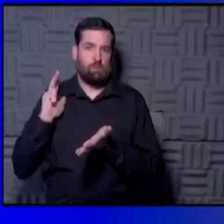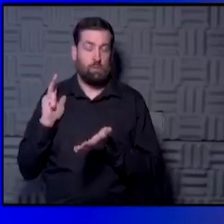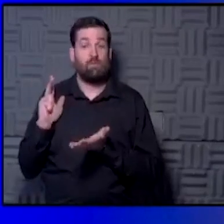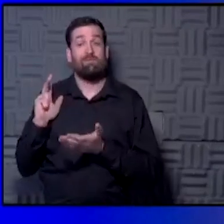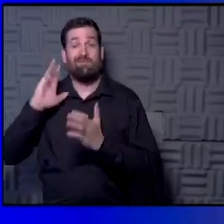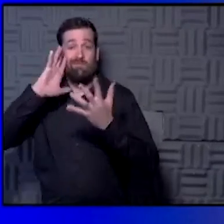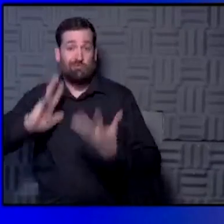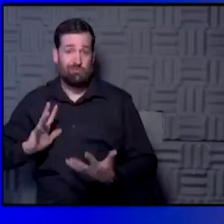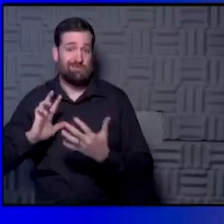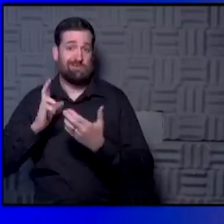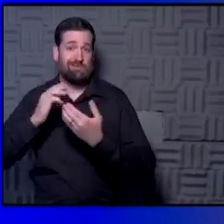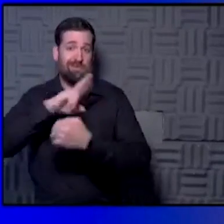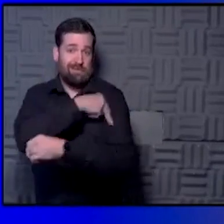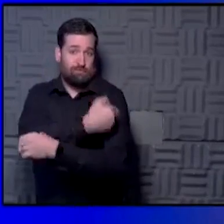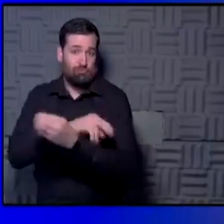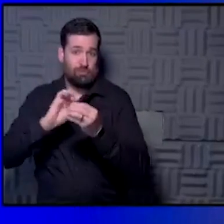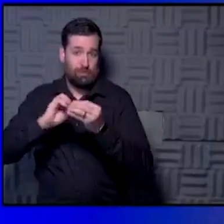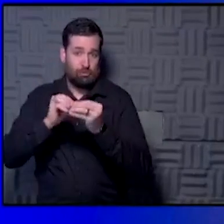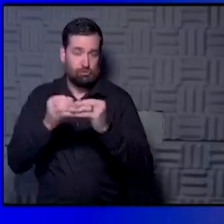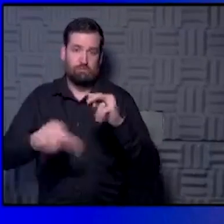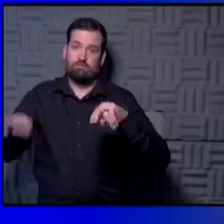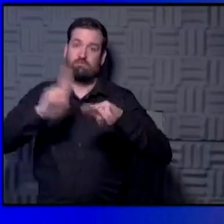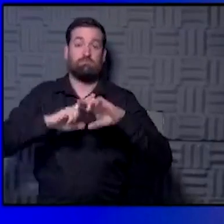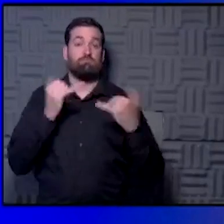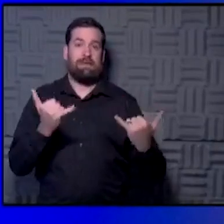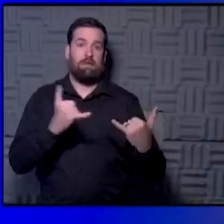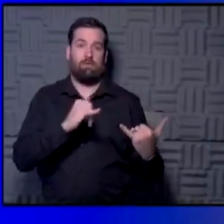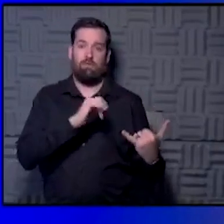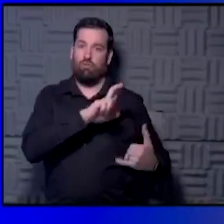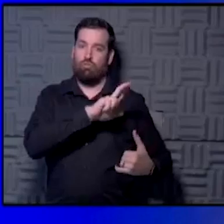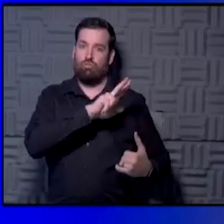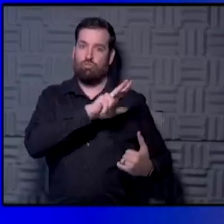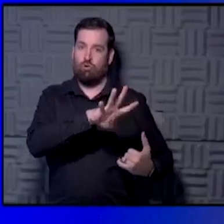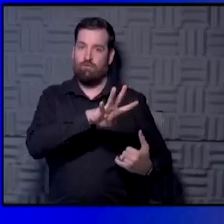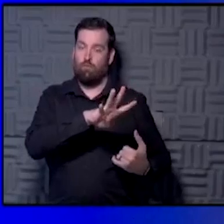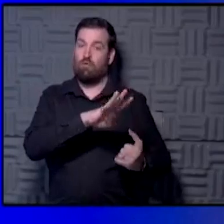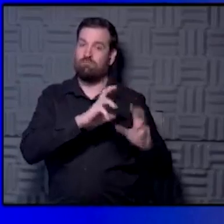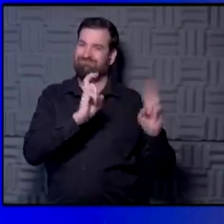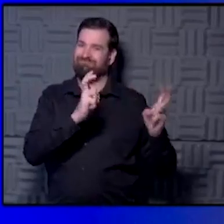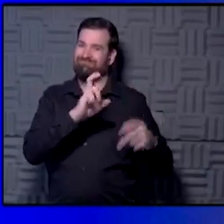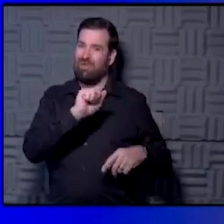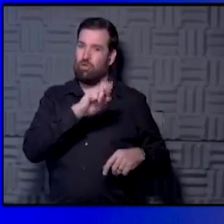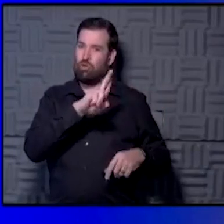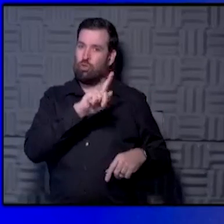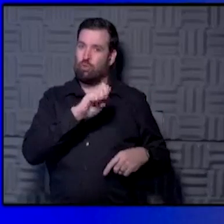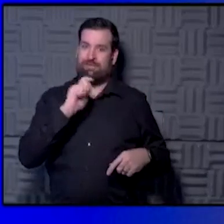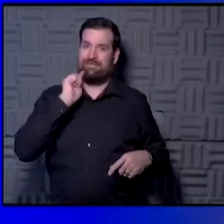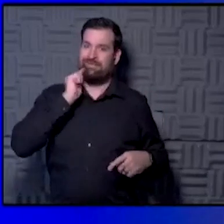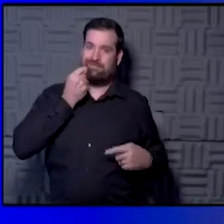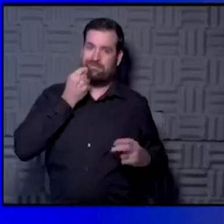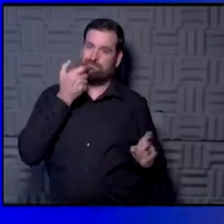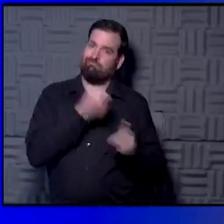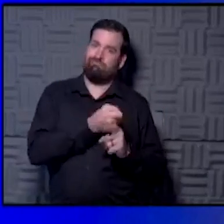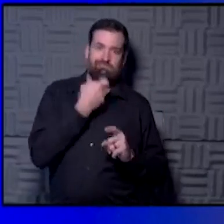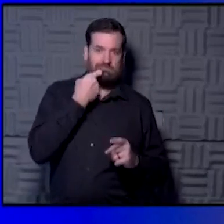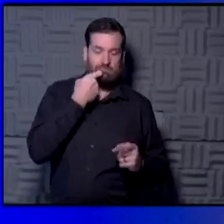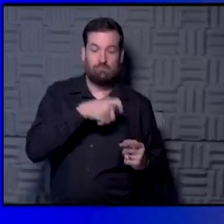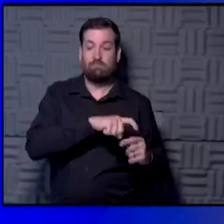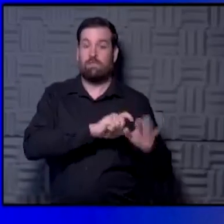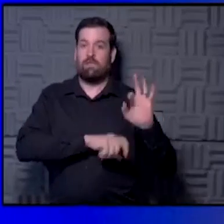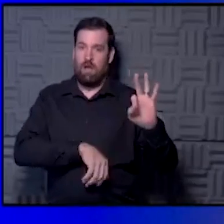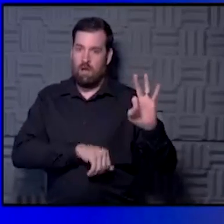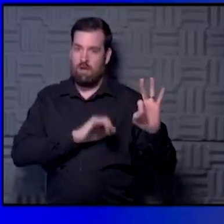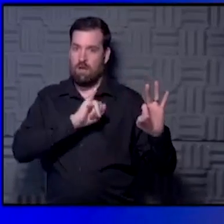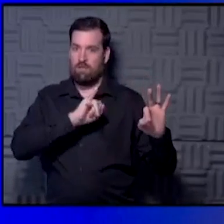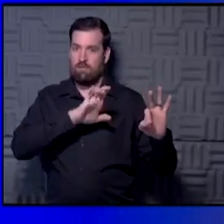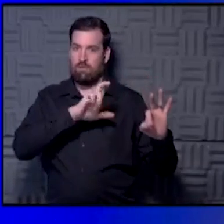numbers are up as well. So right now we have 34 patients in the hospital in the acute infection period. 9 of those are in the ICU,